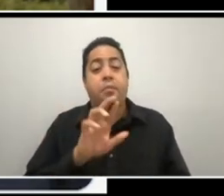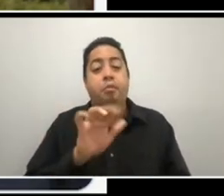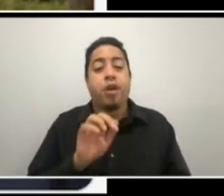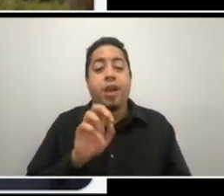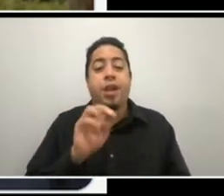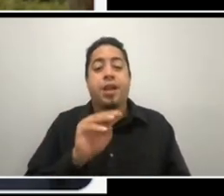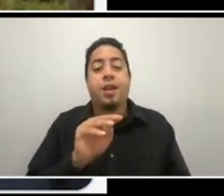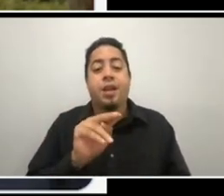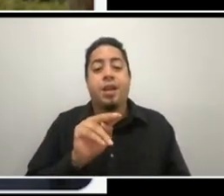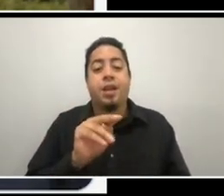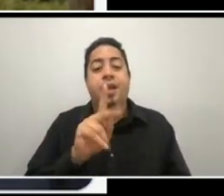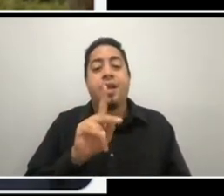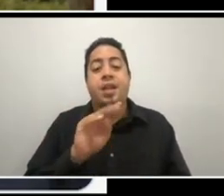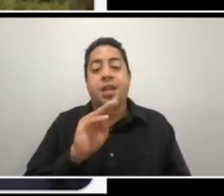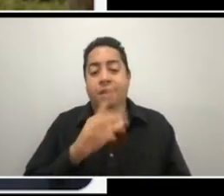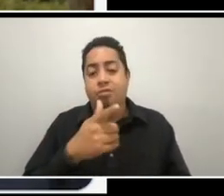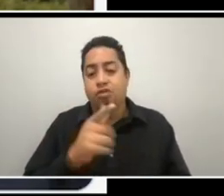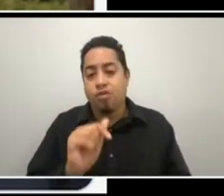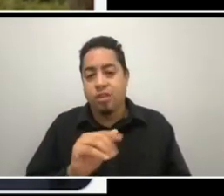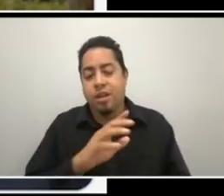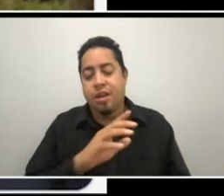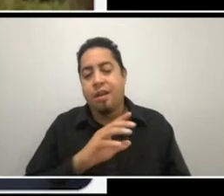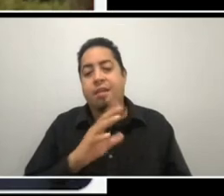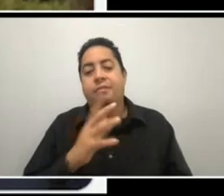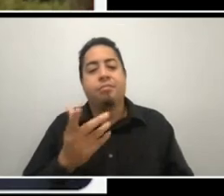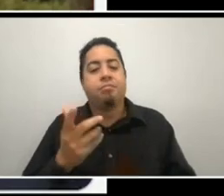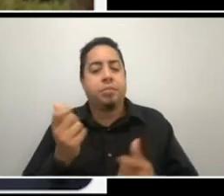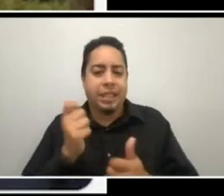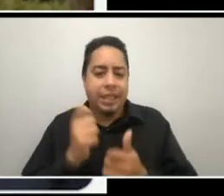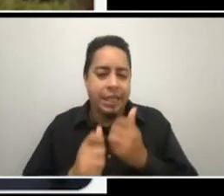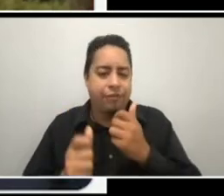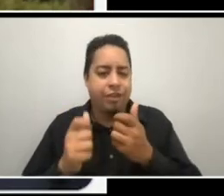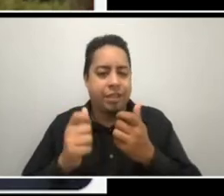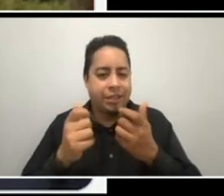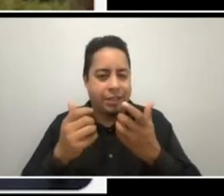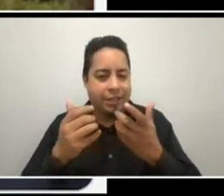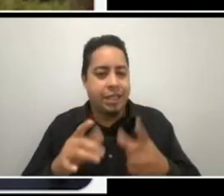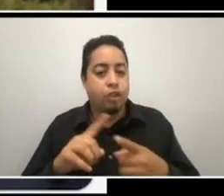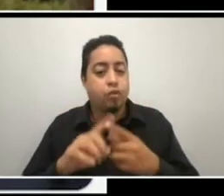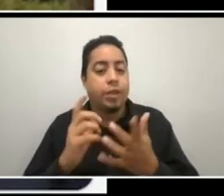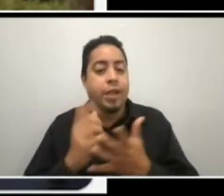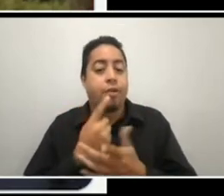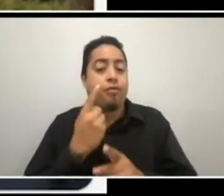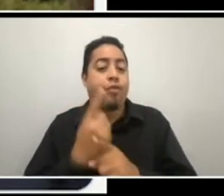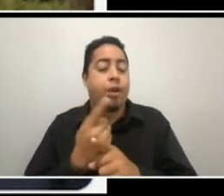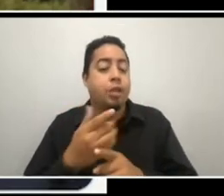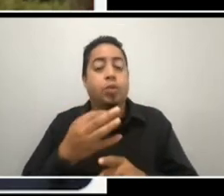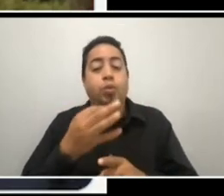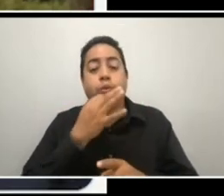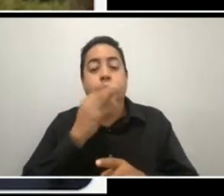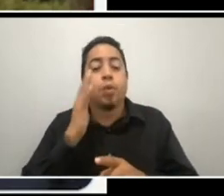of State every chance to get it right. They refused. They will soon be going to jail.